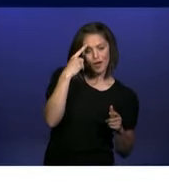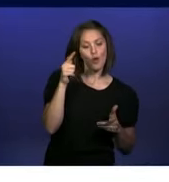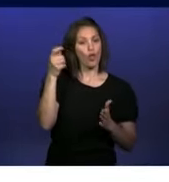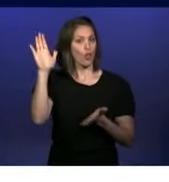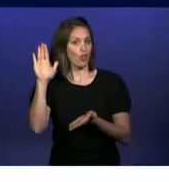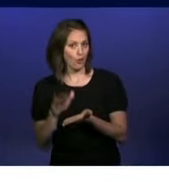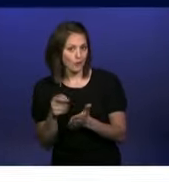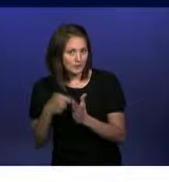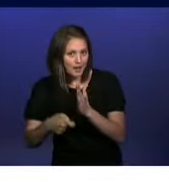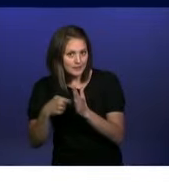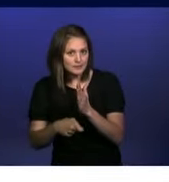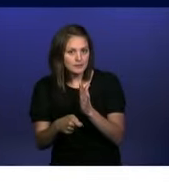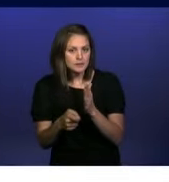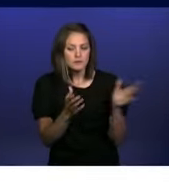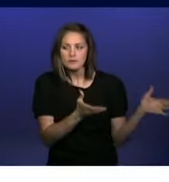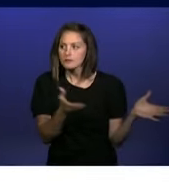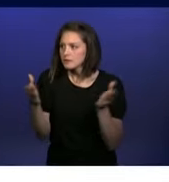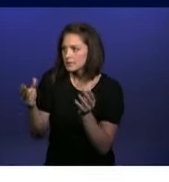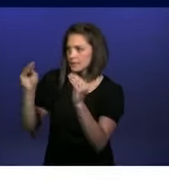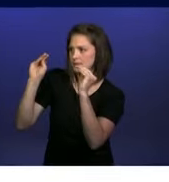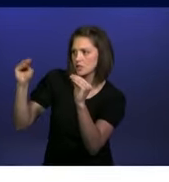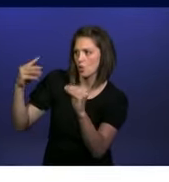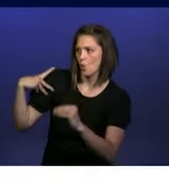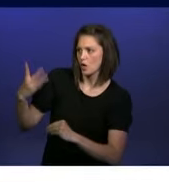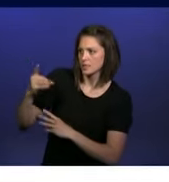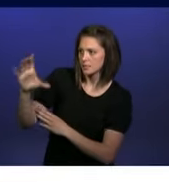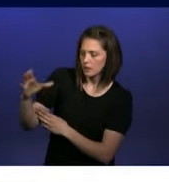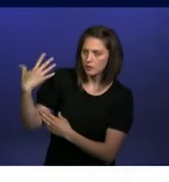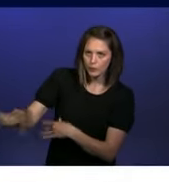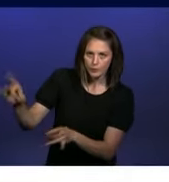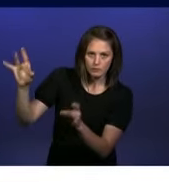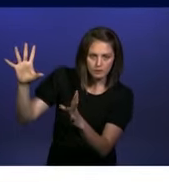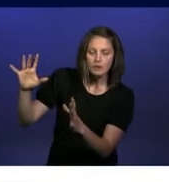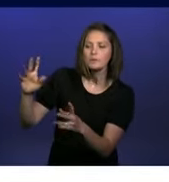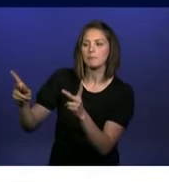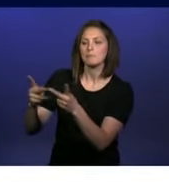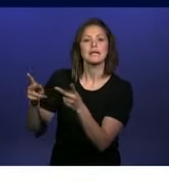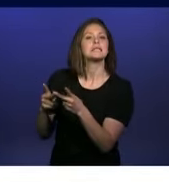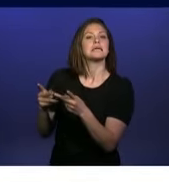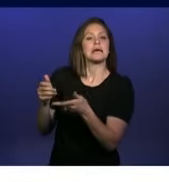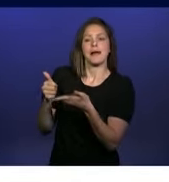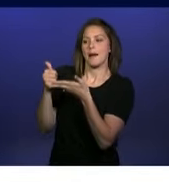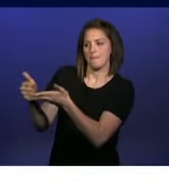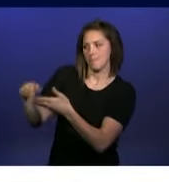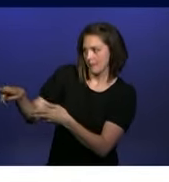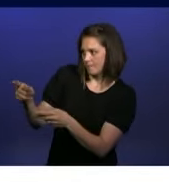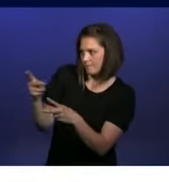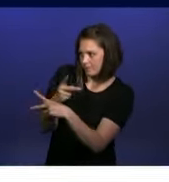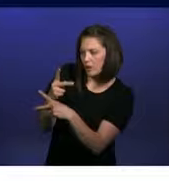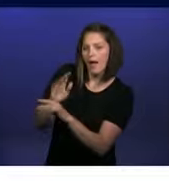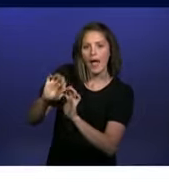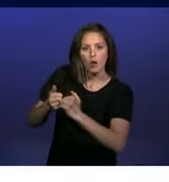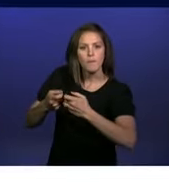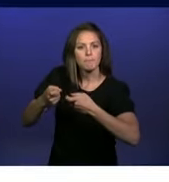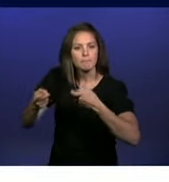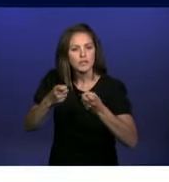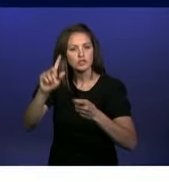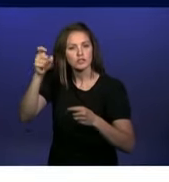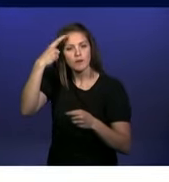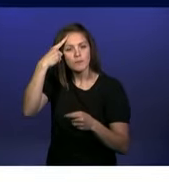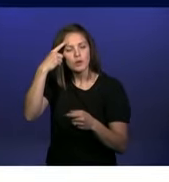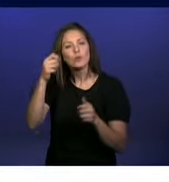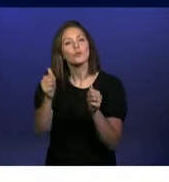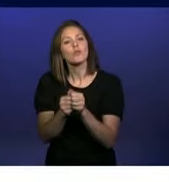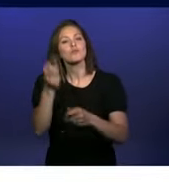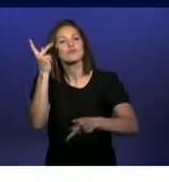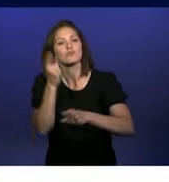and teaching that dumpster fire of a city how to get things done and how to manage government in the right way. We've got an